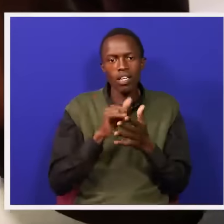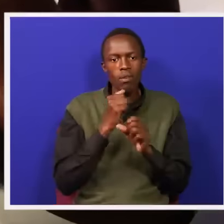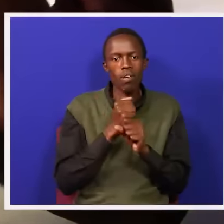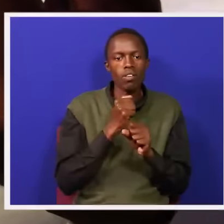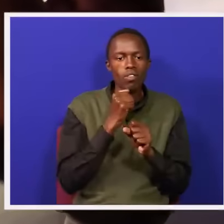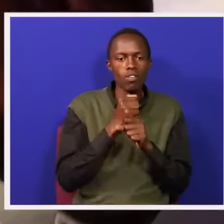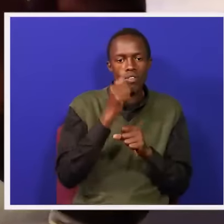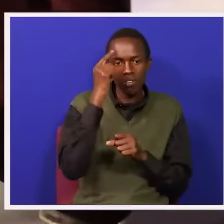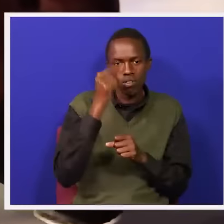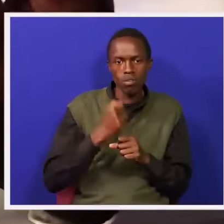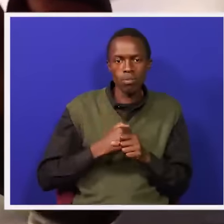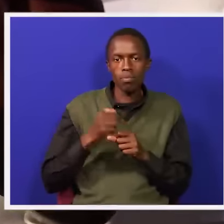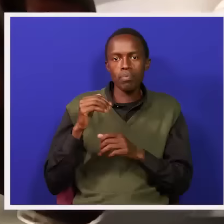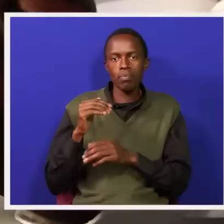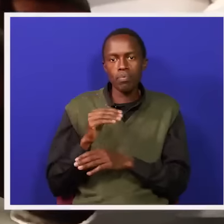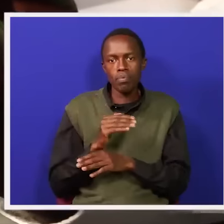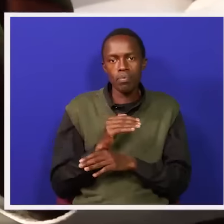umenitendea